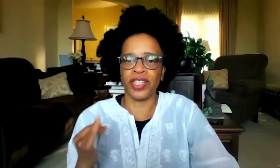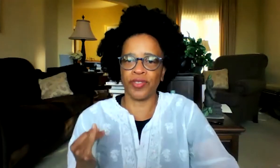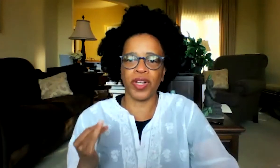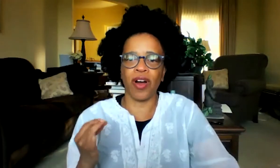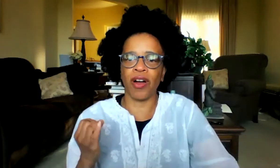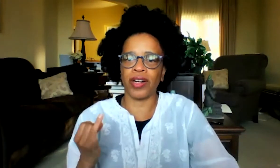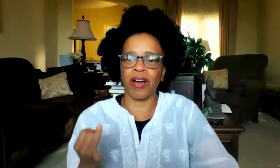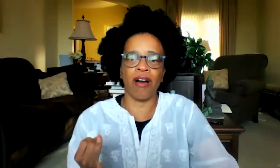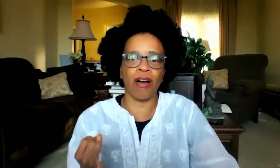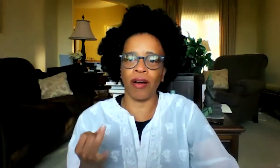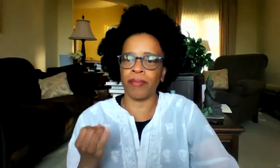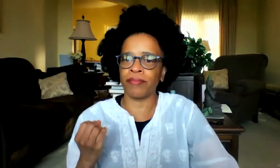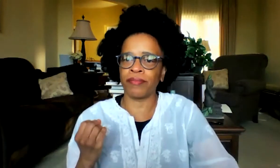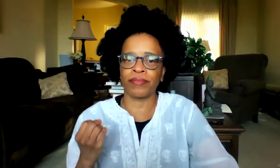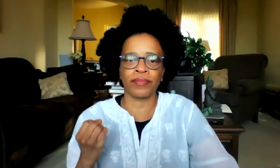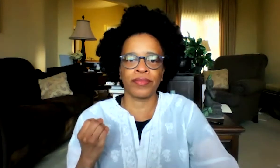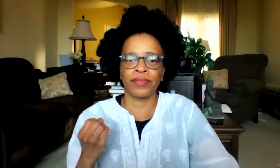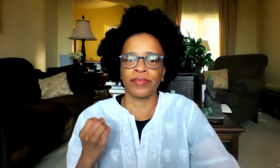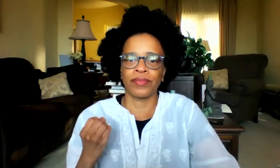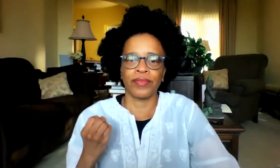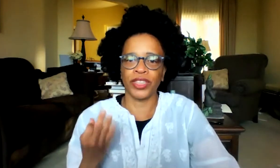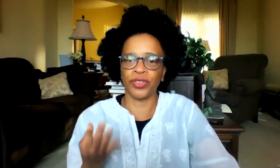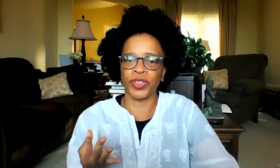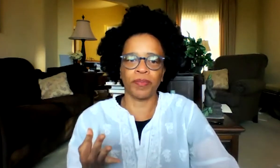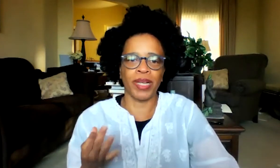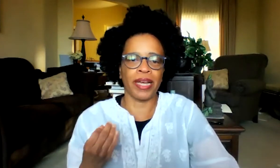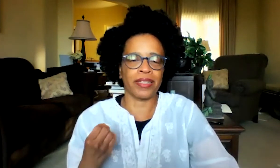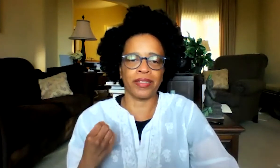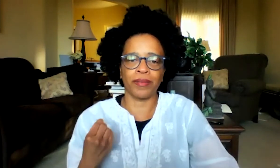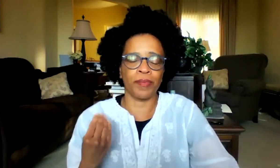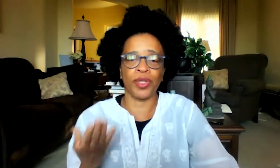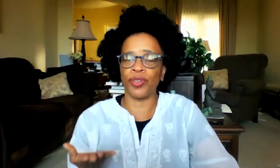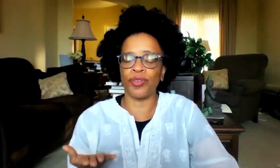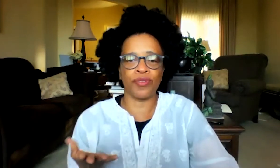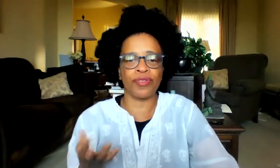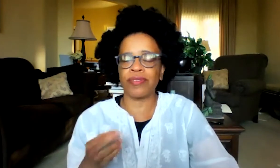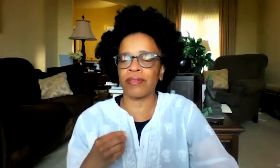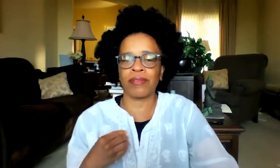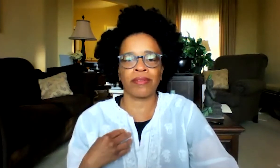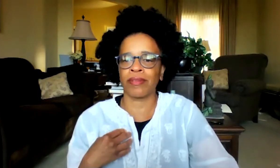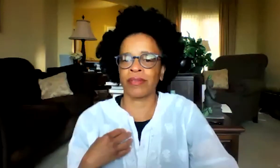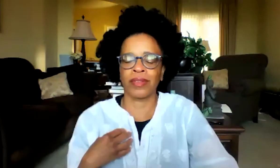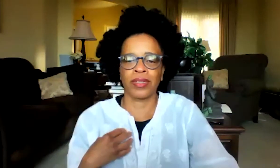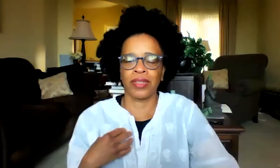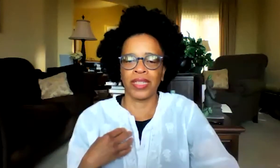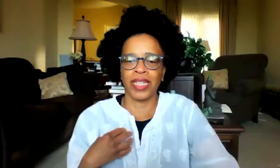to disregard, harm, disrespect, abuse,